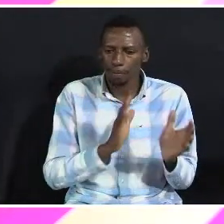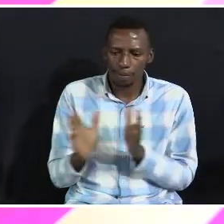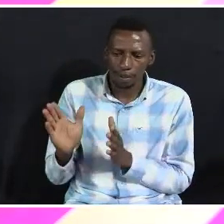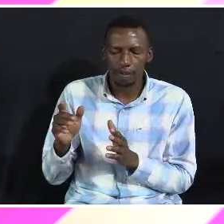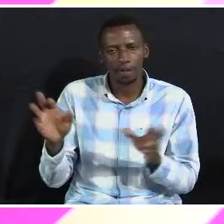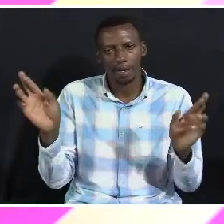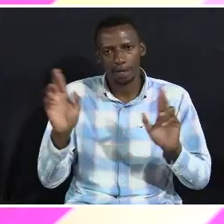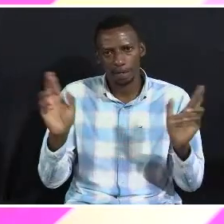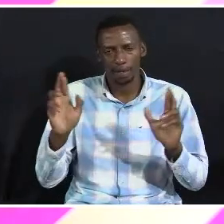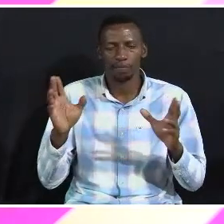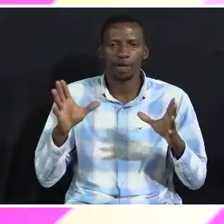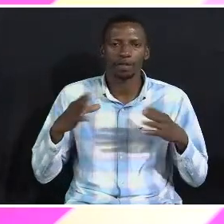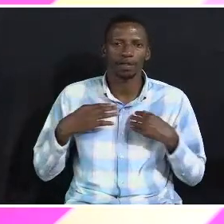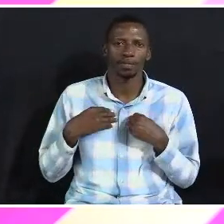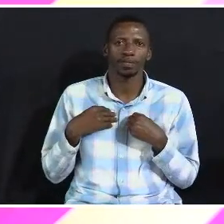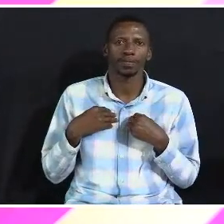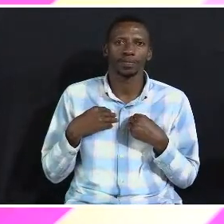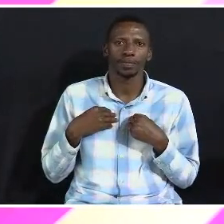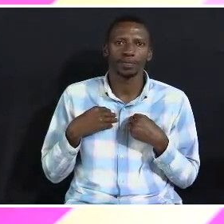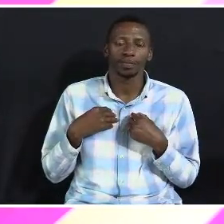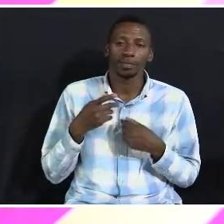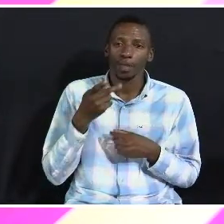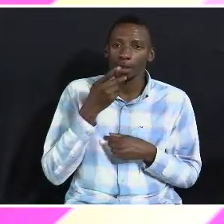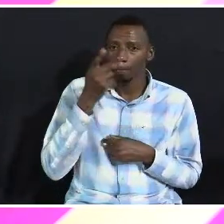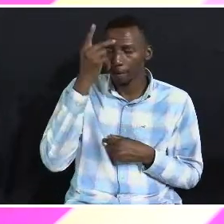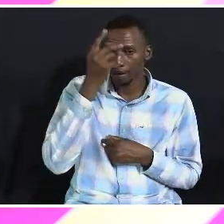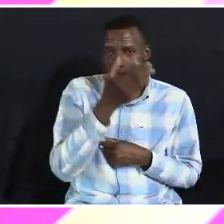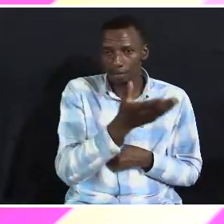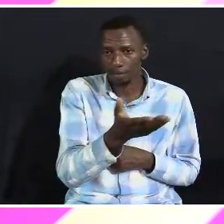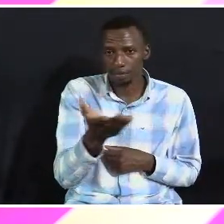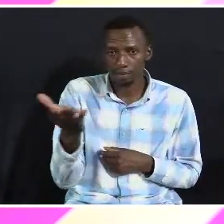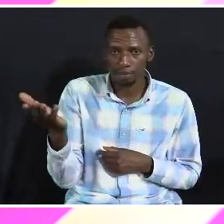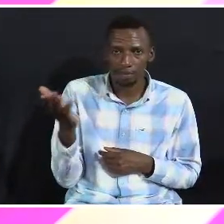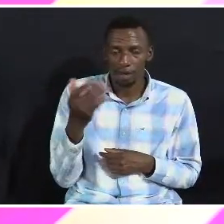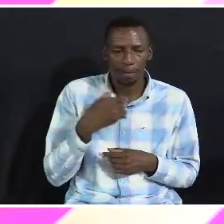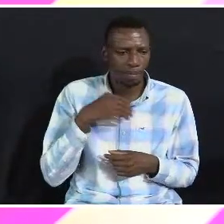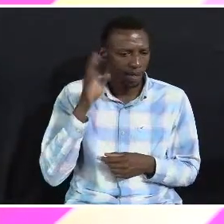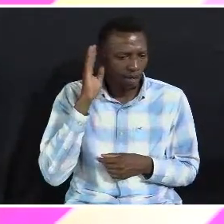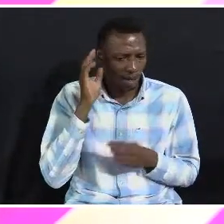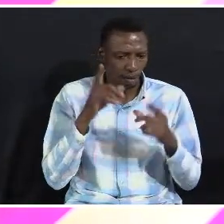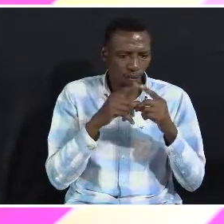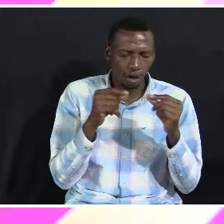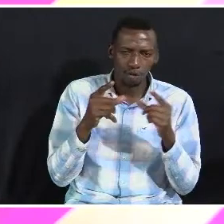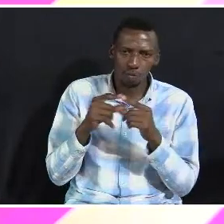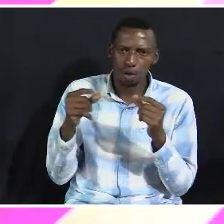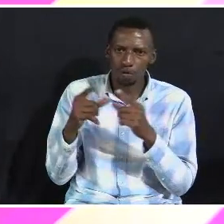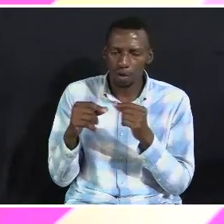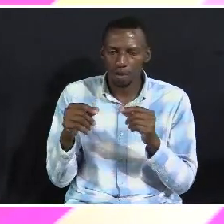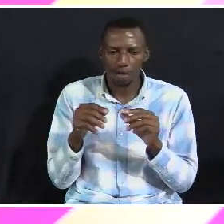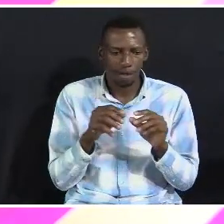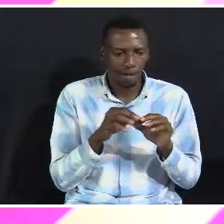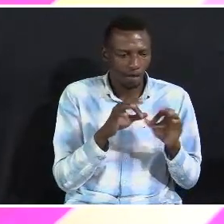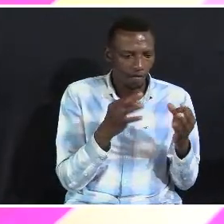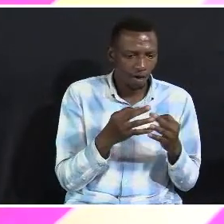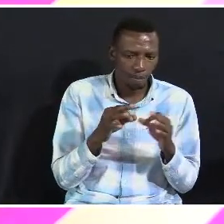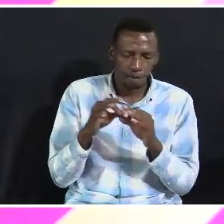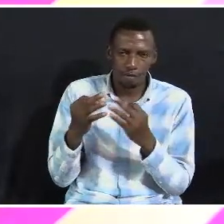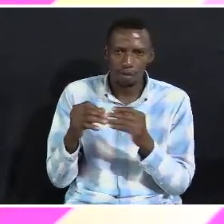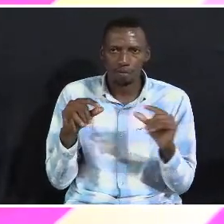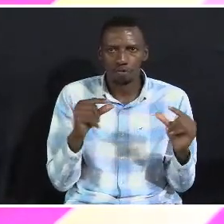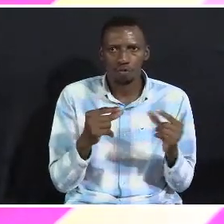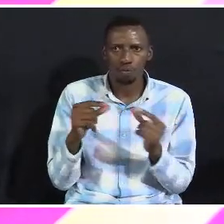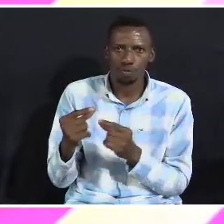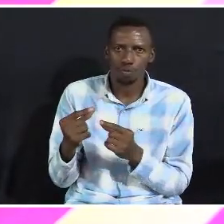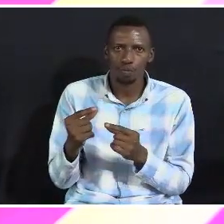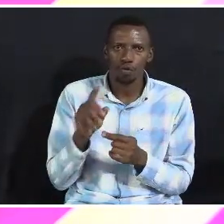submission. By the way, dear parents here, I have heard a few statements here and there as we are in the groups, family groups. There is one